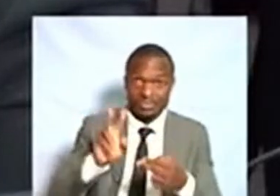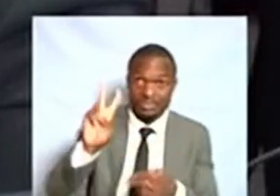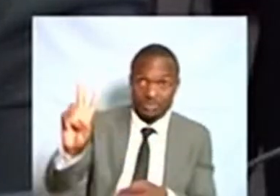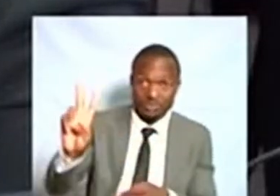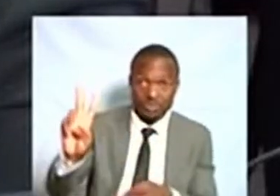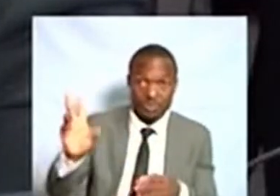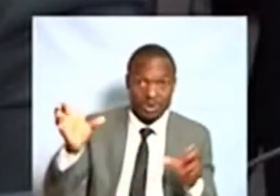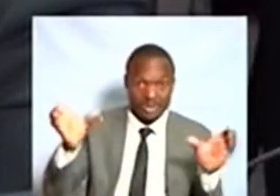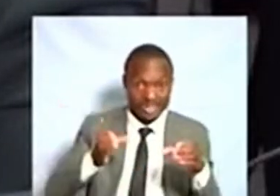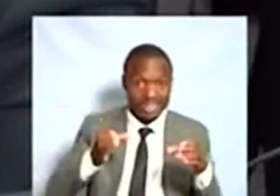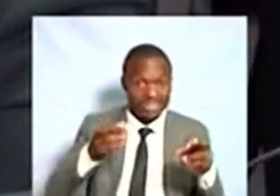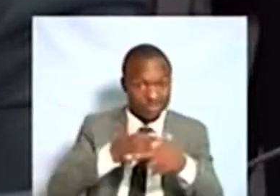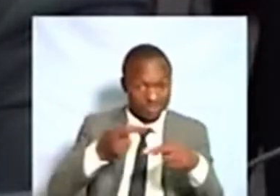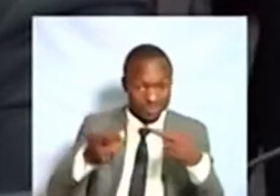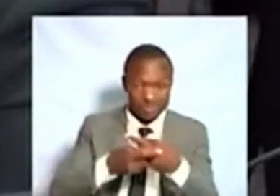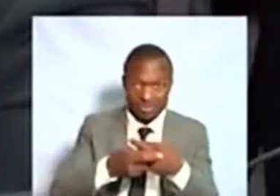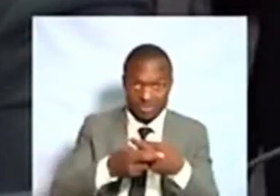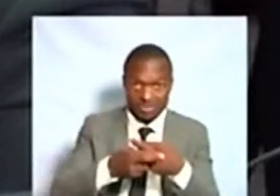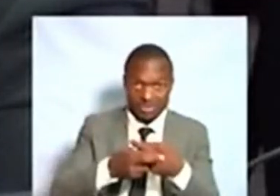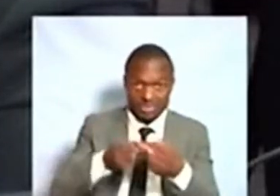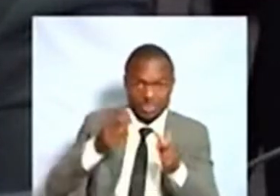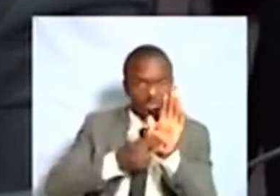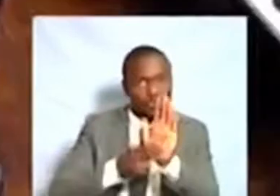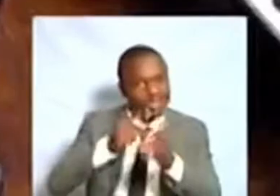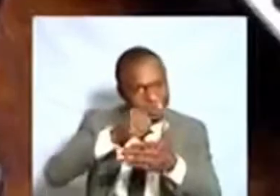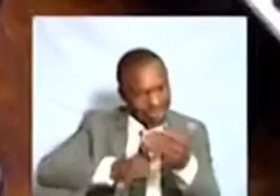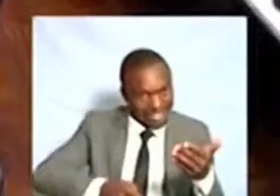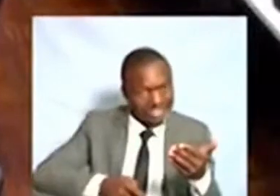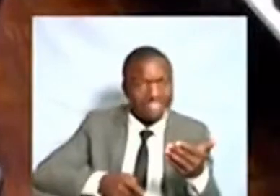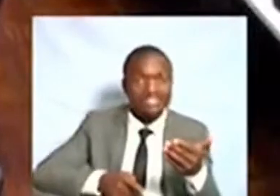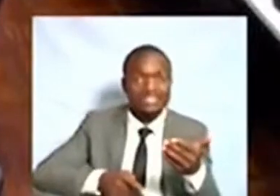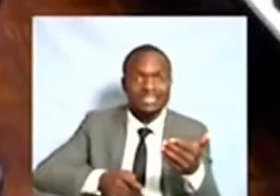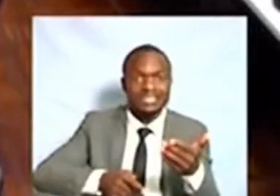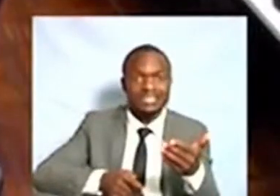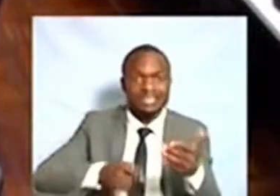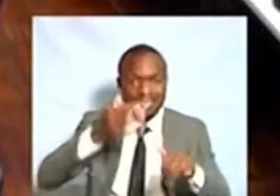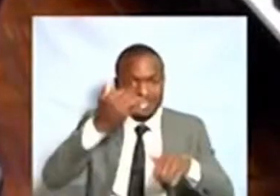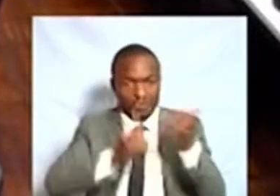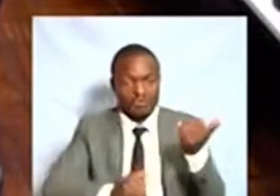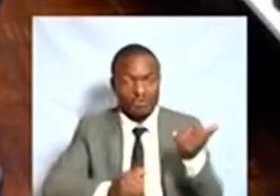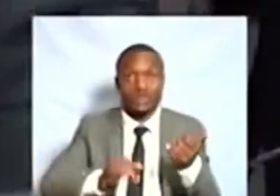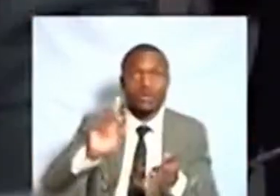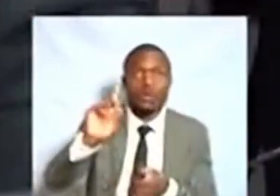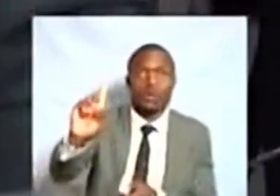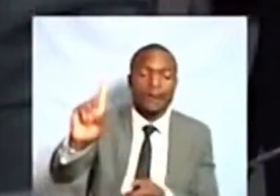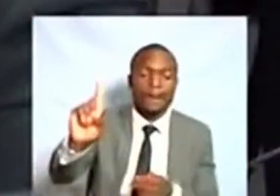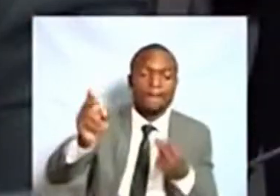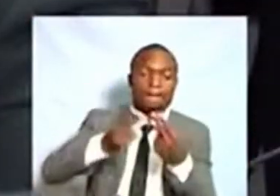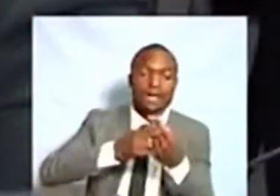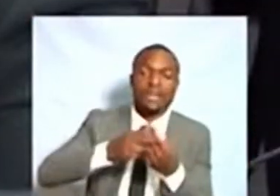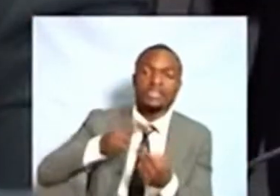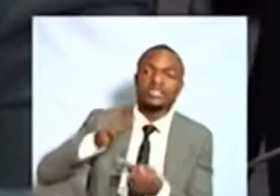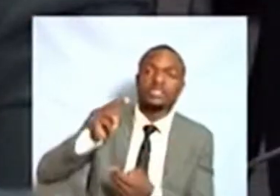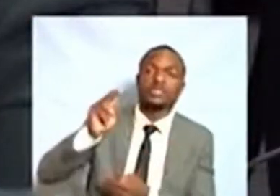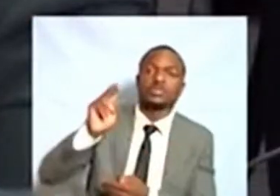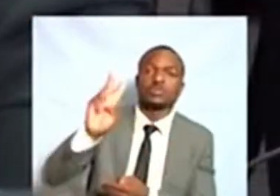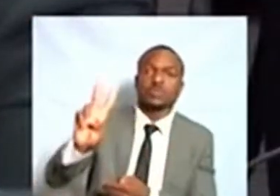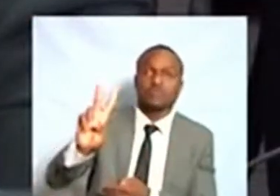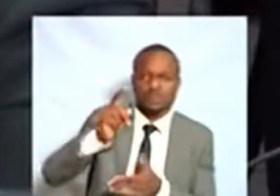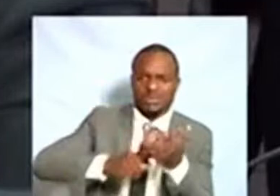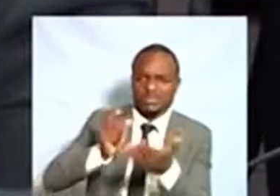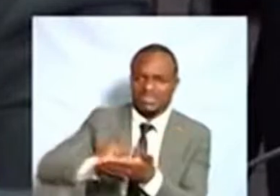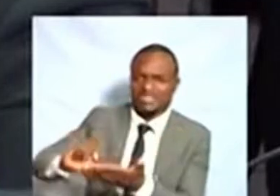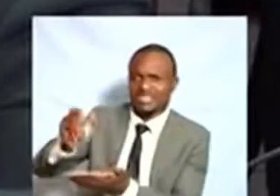classroom blocks. It's showing what? It is showing the completed 1x2. What have you written there?